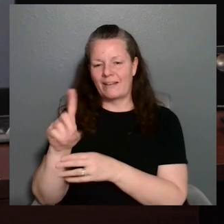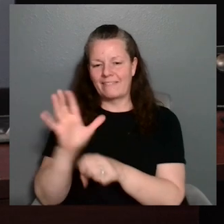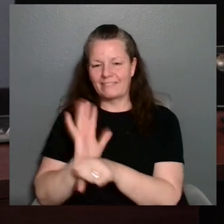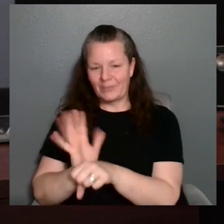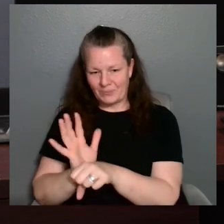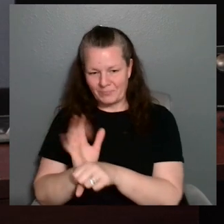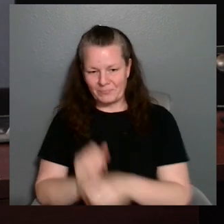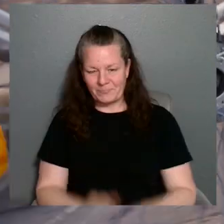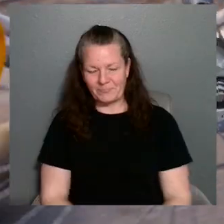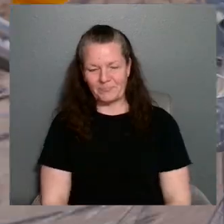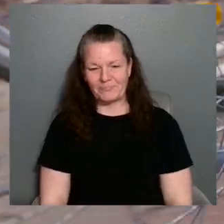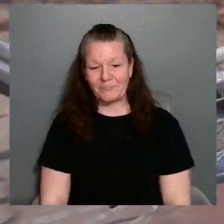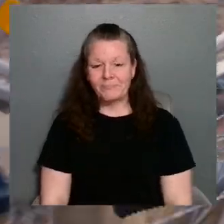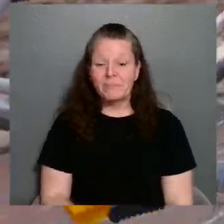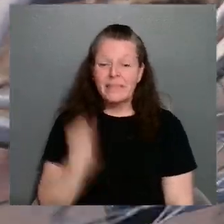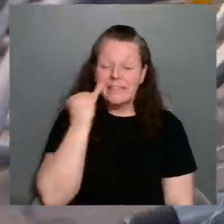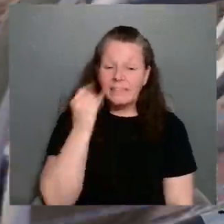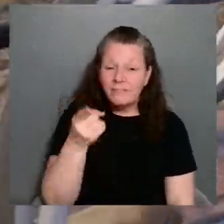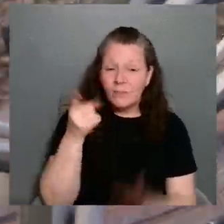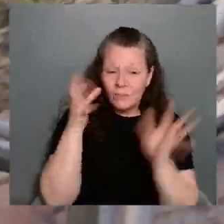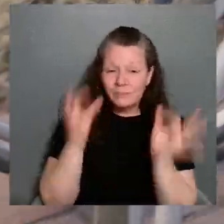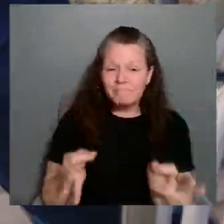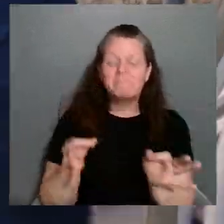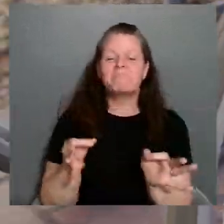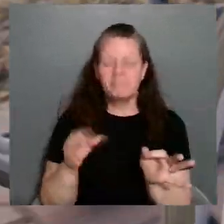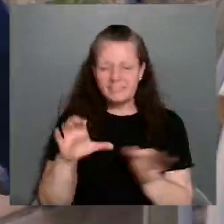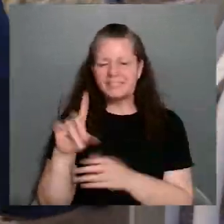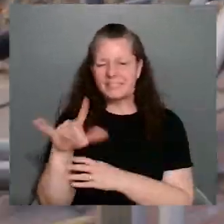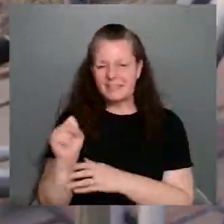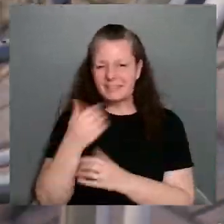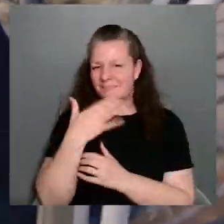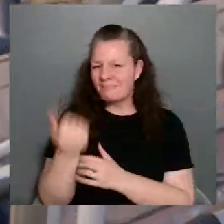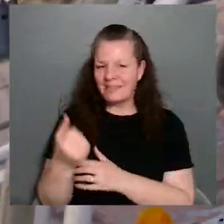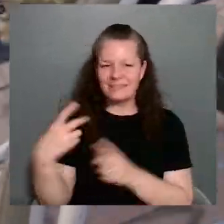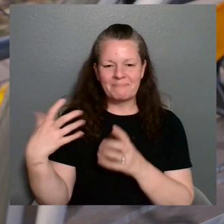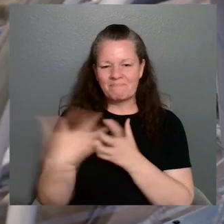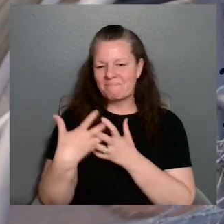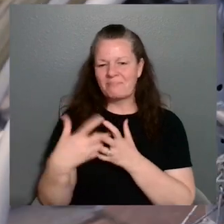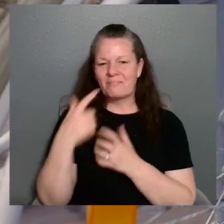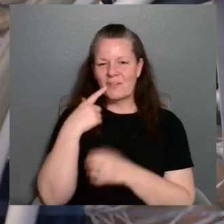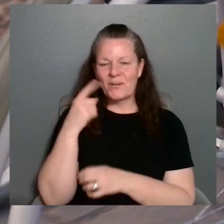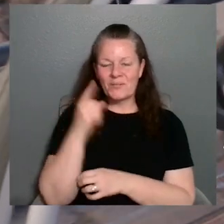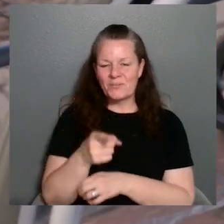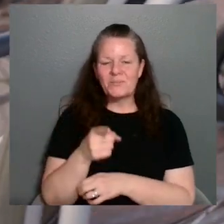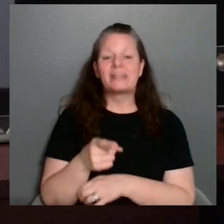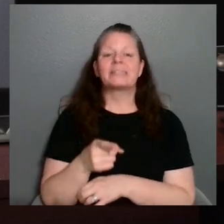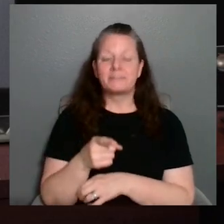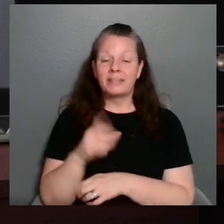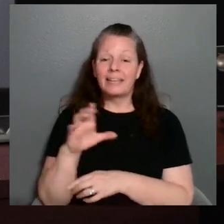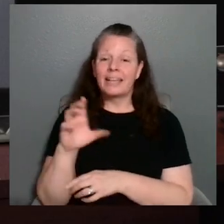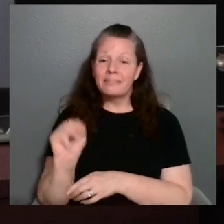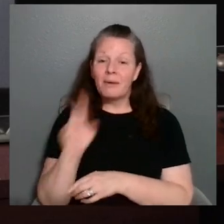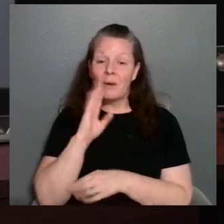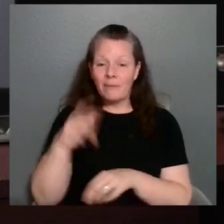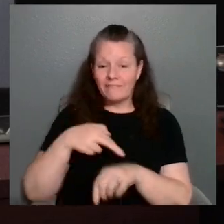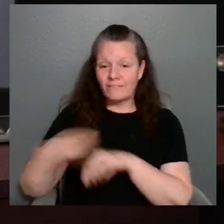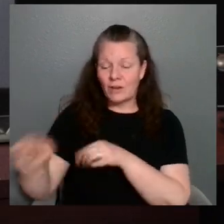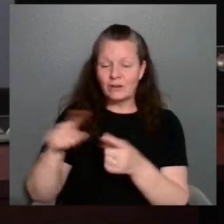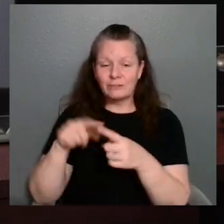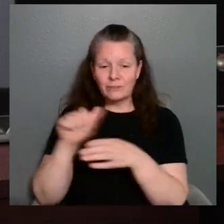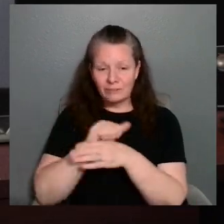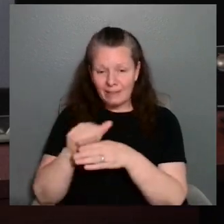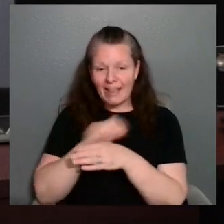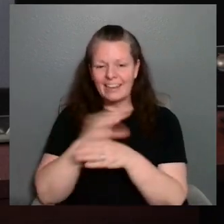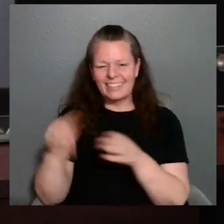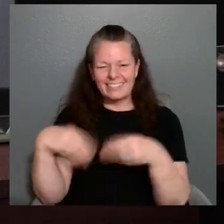101 video. If you determine that CDASS is the best option for you, the case manager will